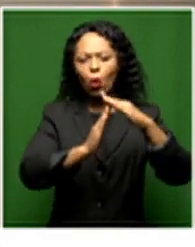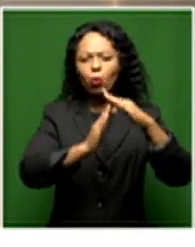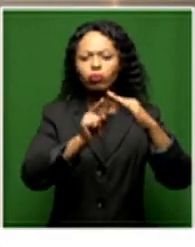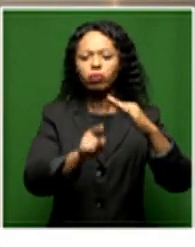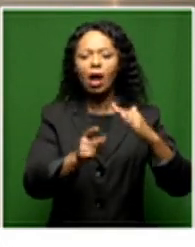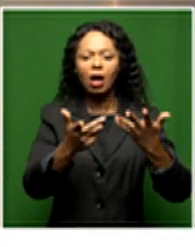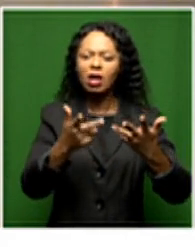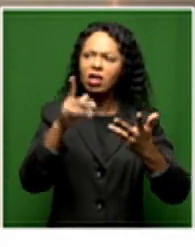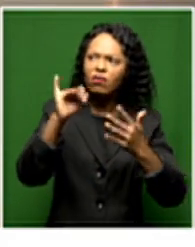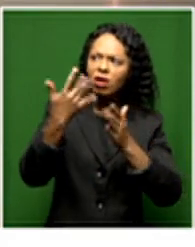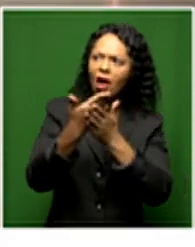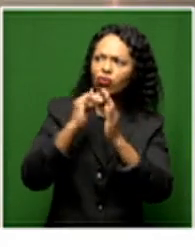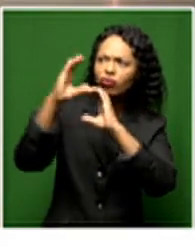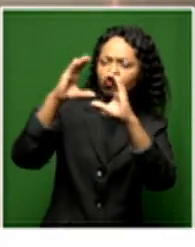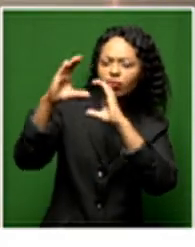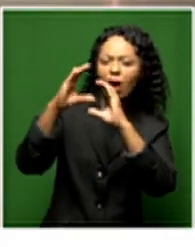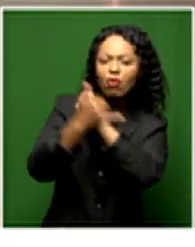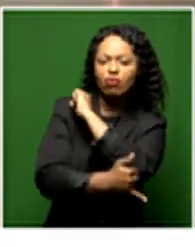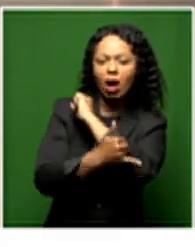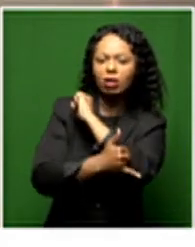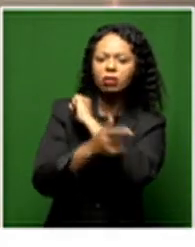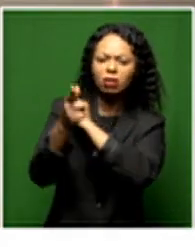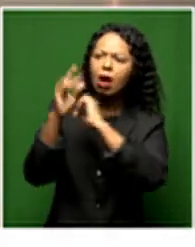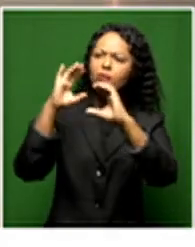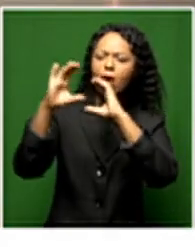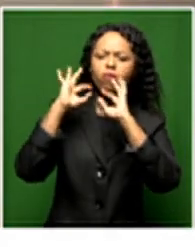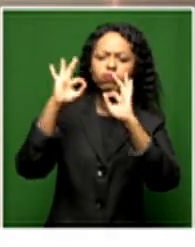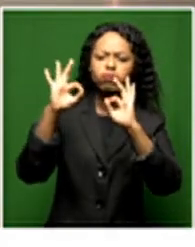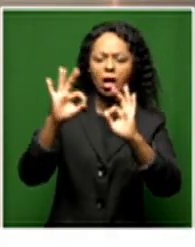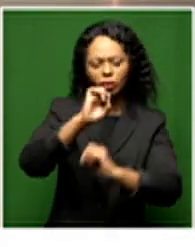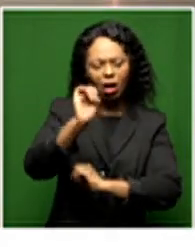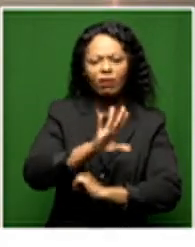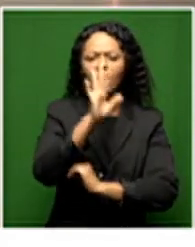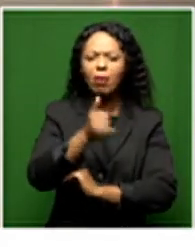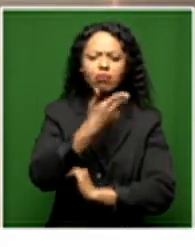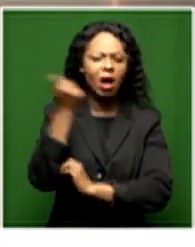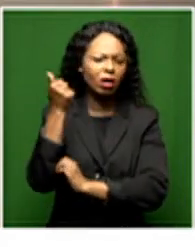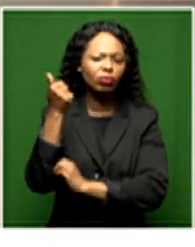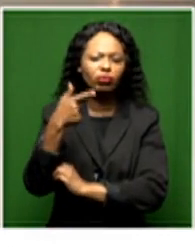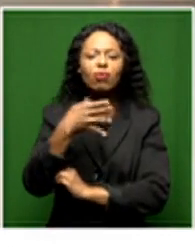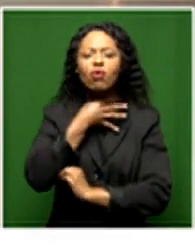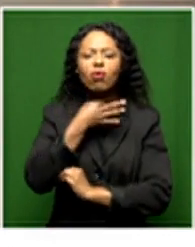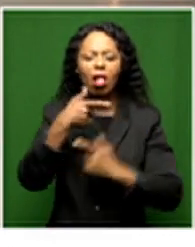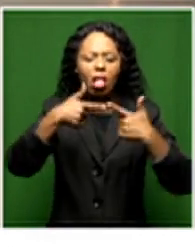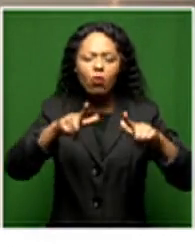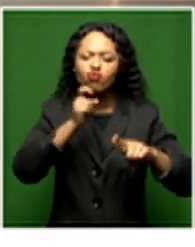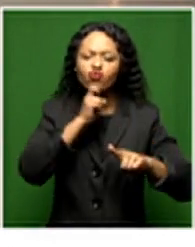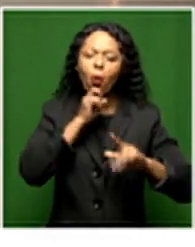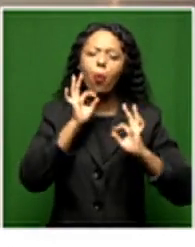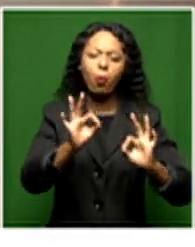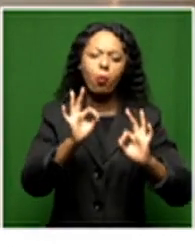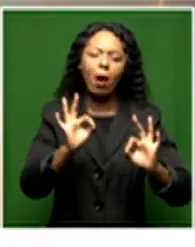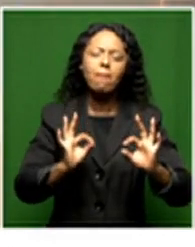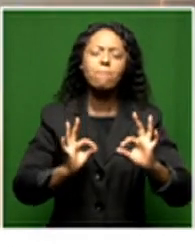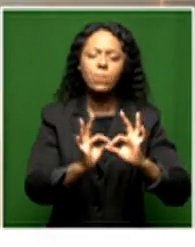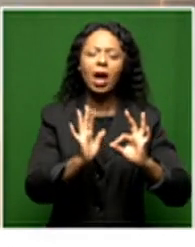multiple nationalities, South Africa becomes a very viable option. And I think those are some of the things that we really underestimate that contribute to this kind of preference.